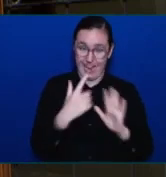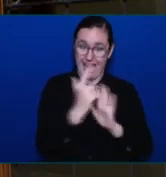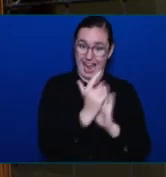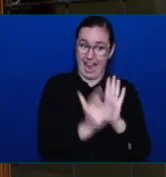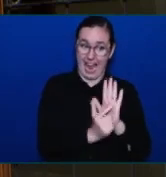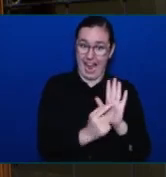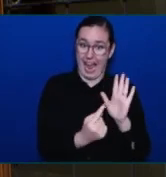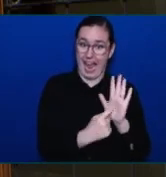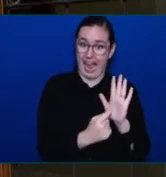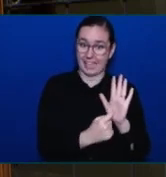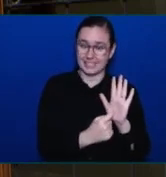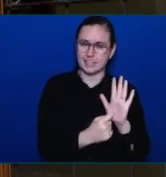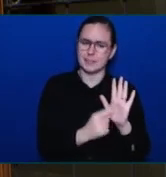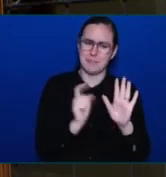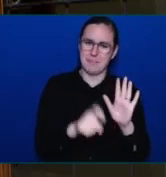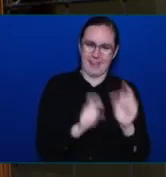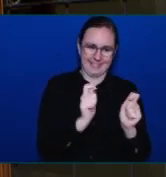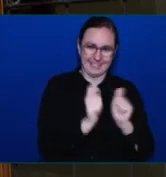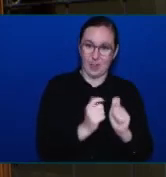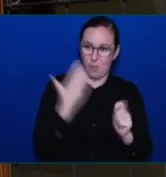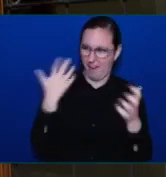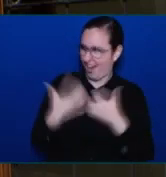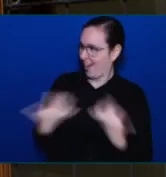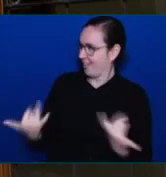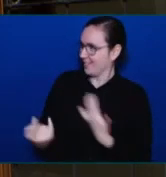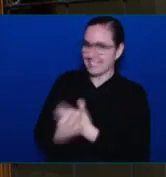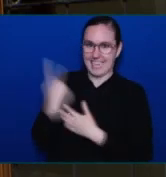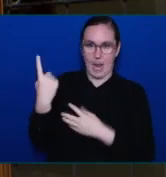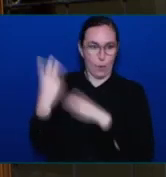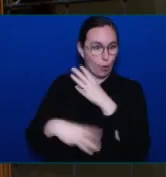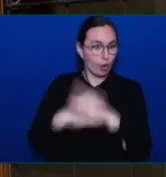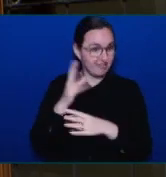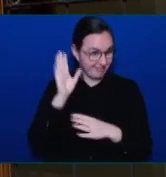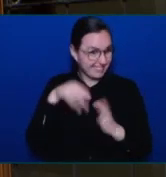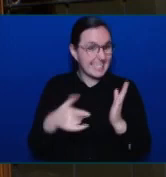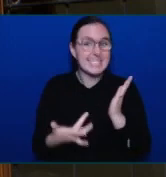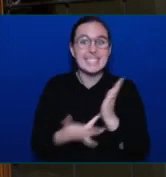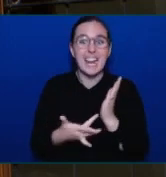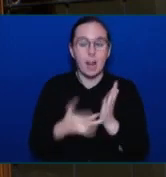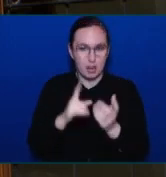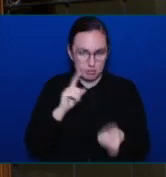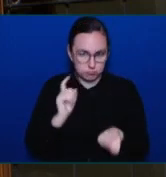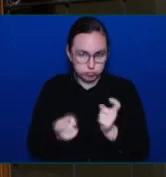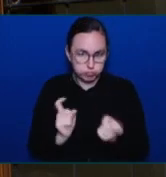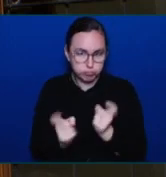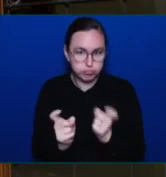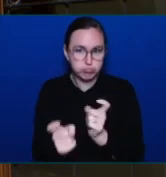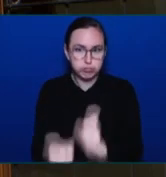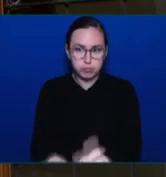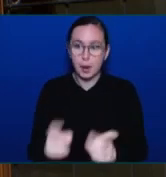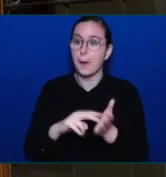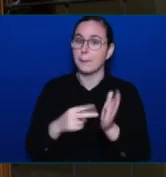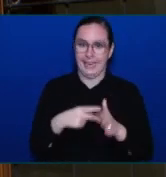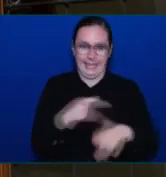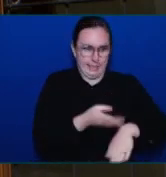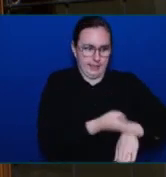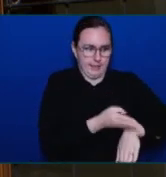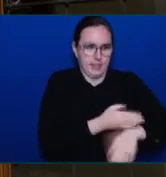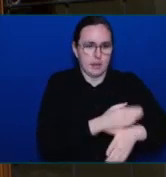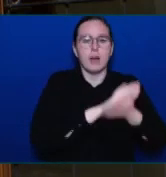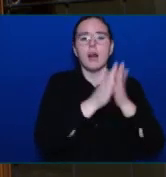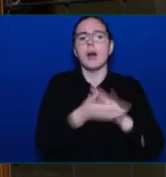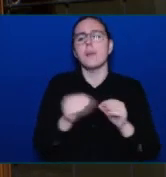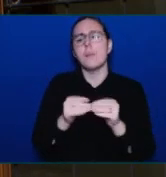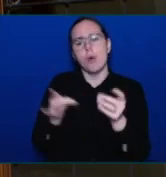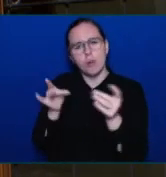technologies. These technologies pose enormous opportunities for improved efficiencies and service delivery, but they also need to